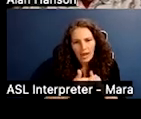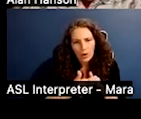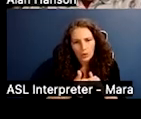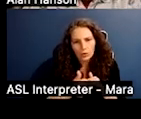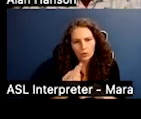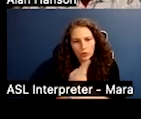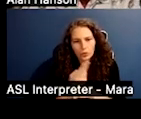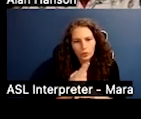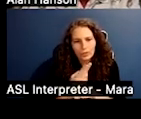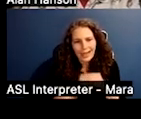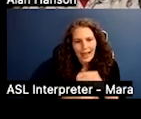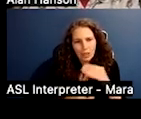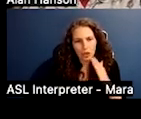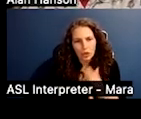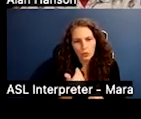Next slide, please.